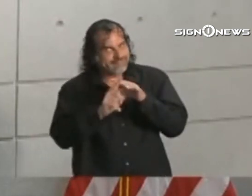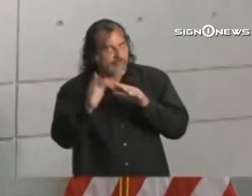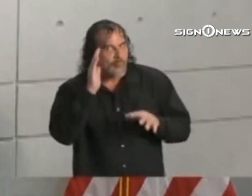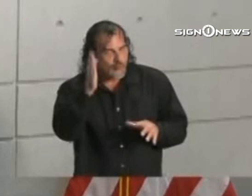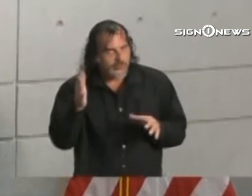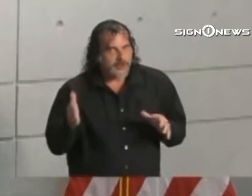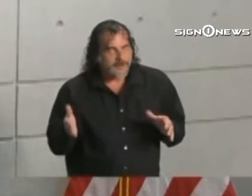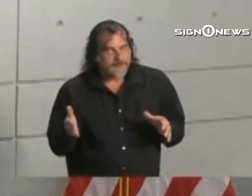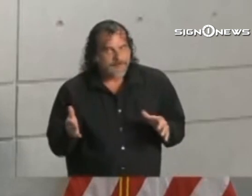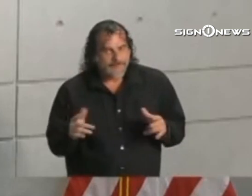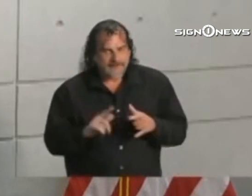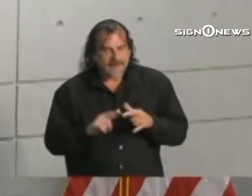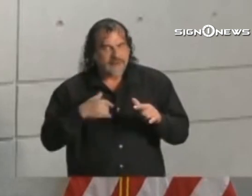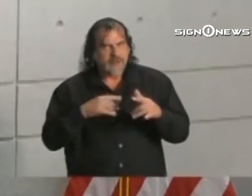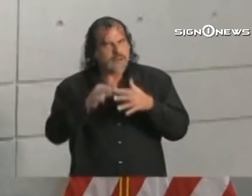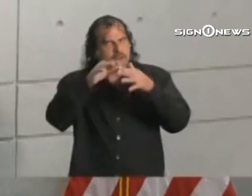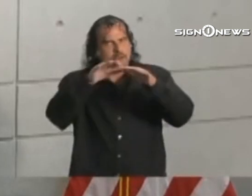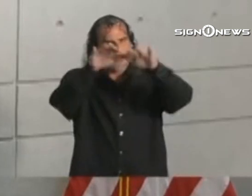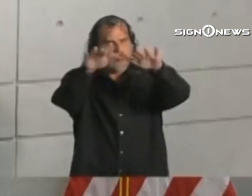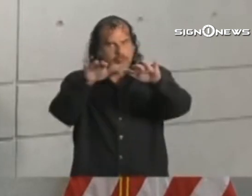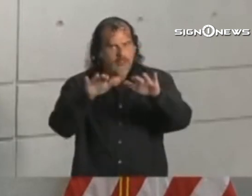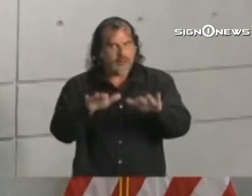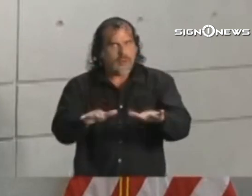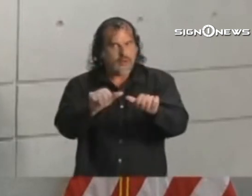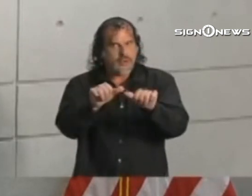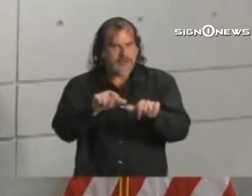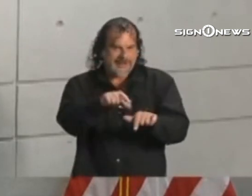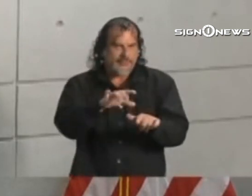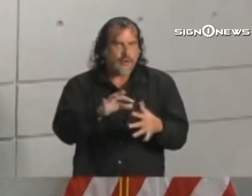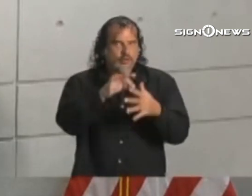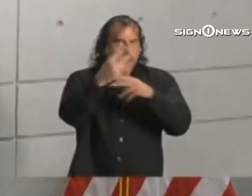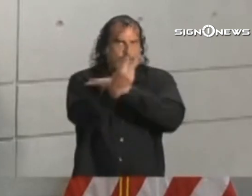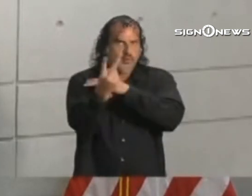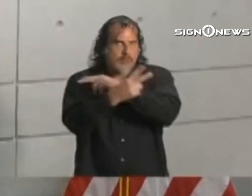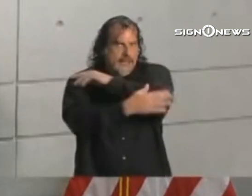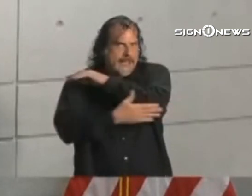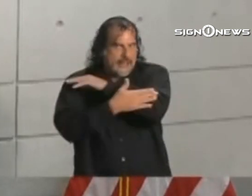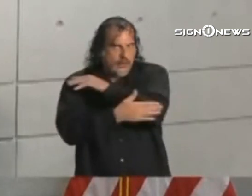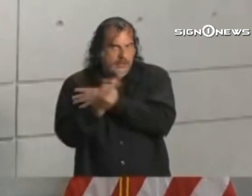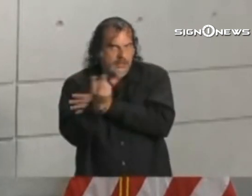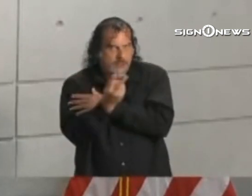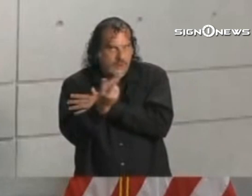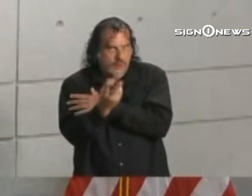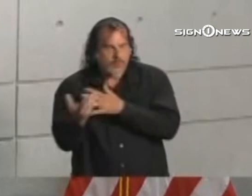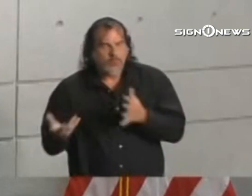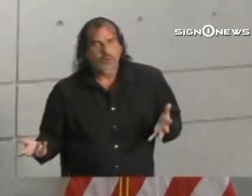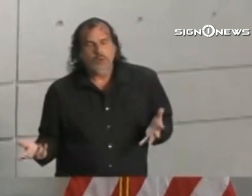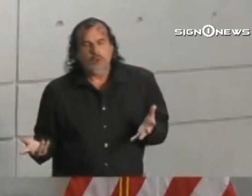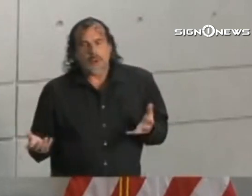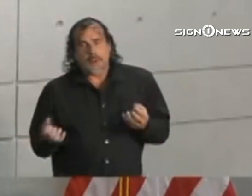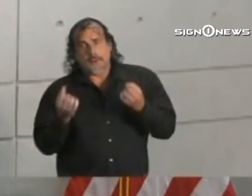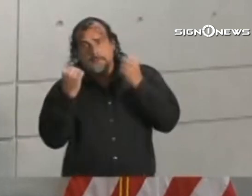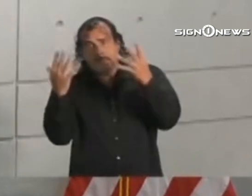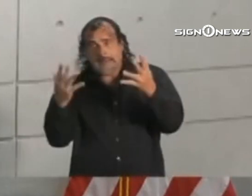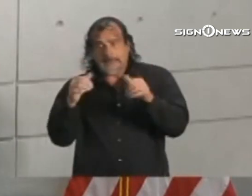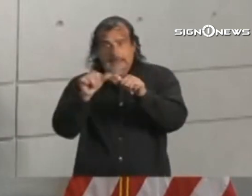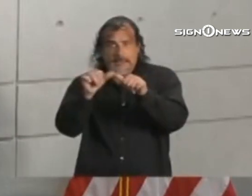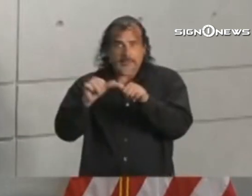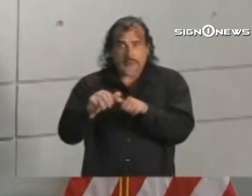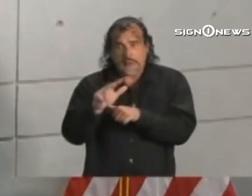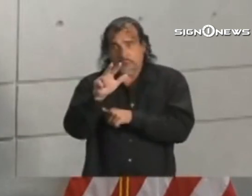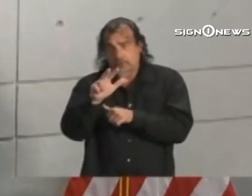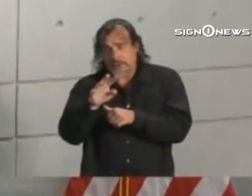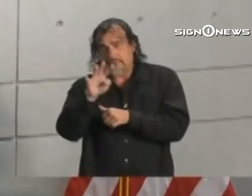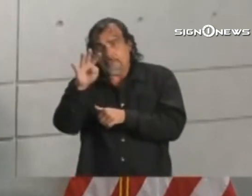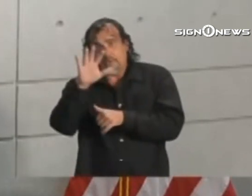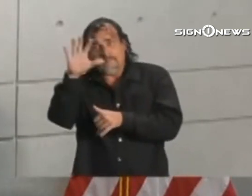in low-lying areas, particularly in those counties. Obviously, in many areas, 3 to 4 to 5 inches of rain